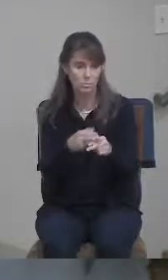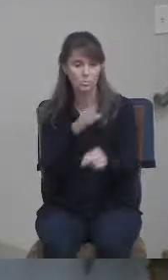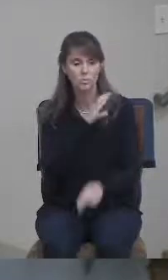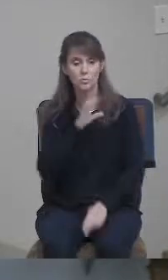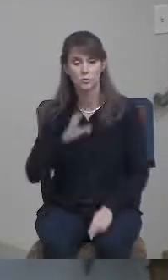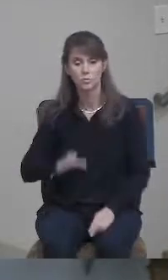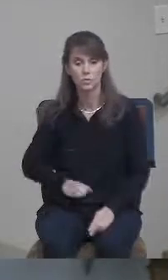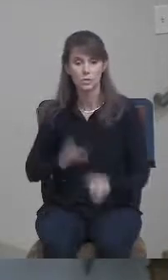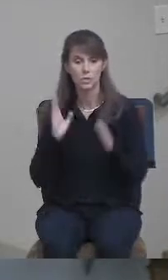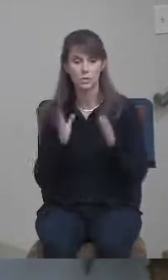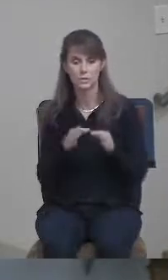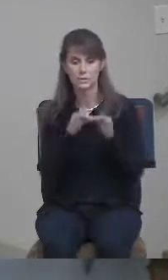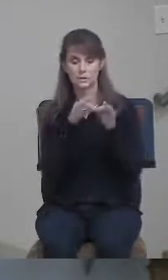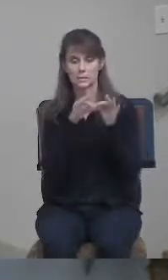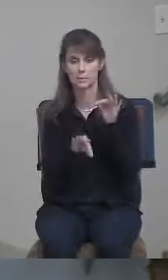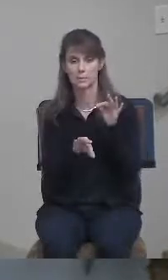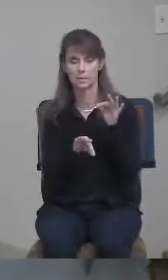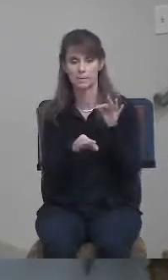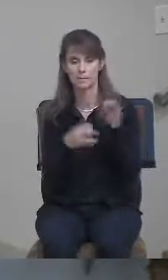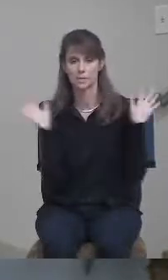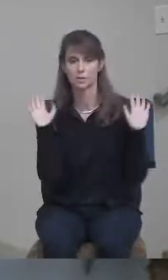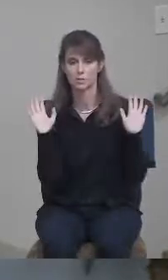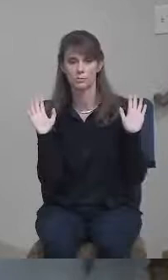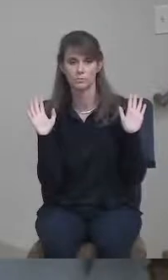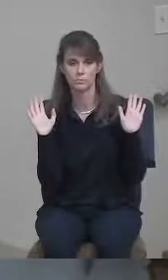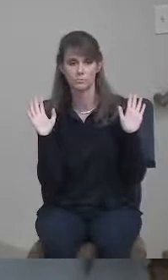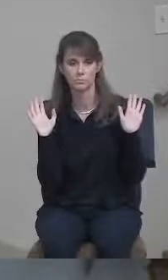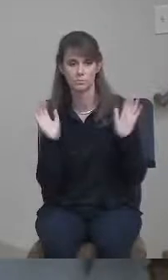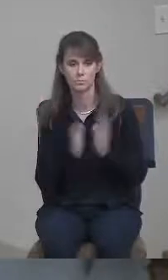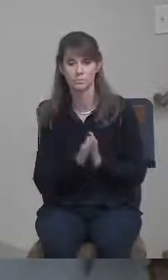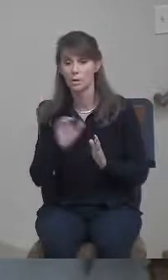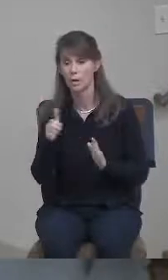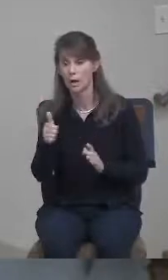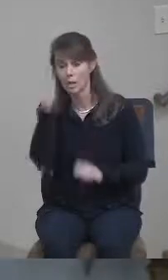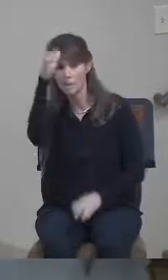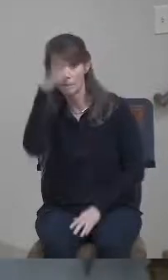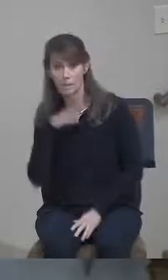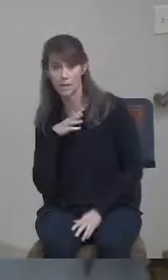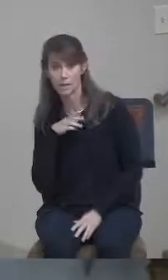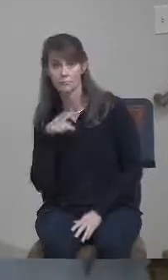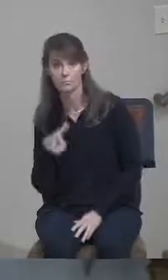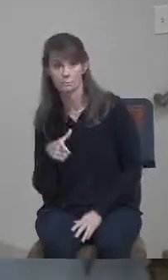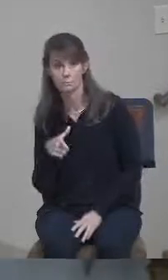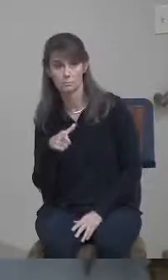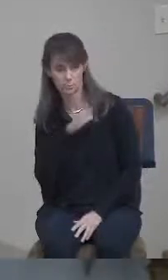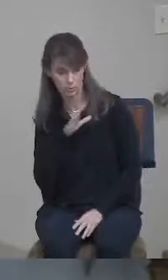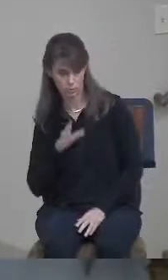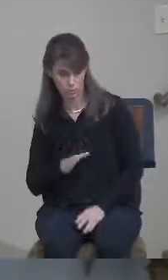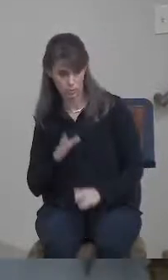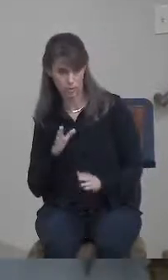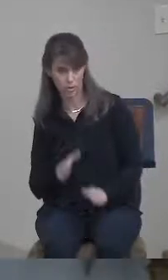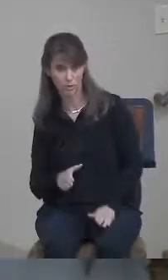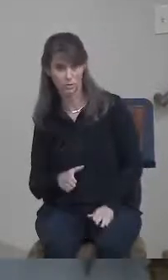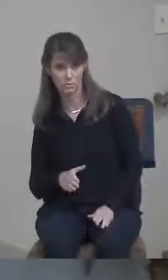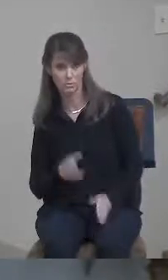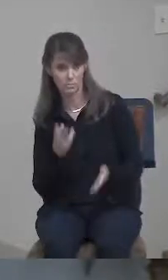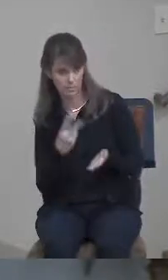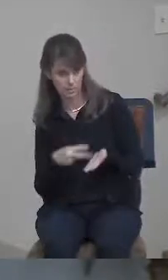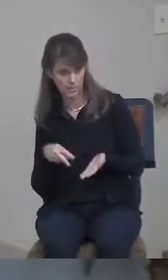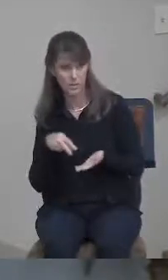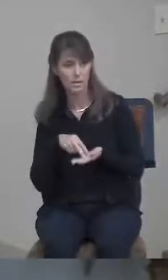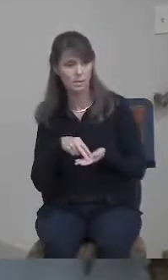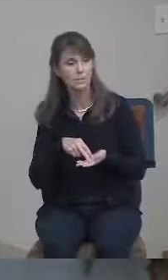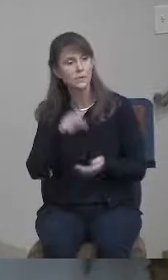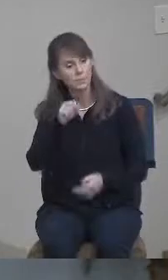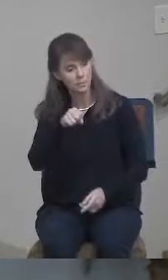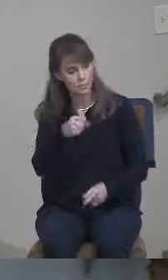Christians simply." There was another brother there who made the statement that they should